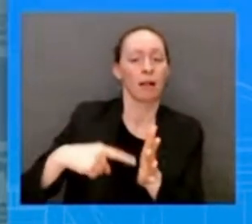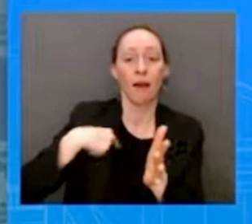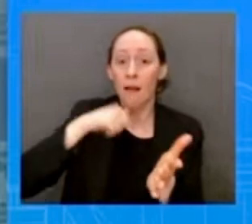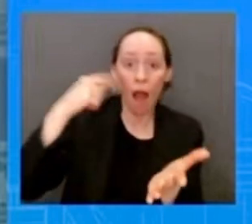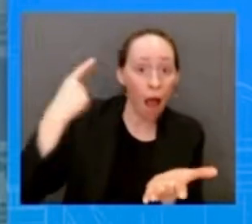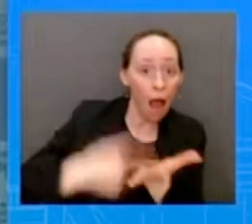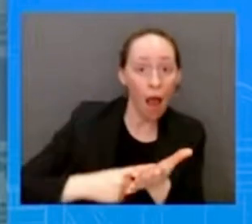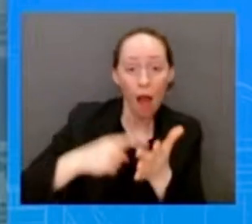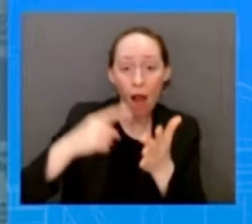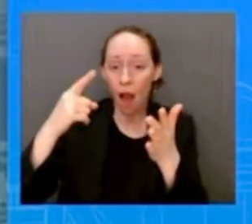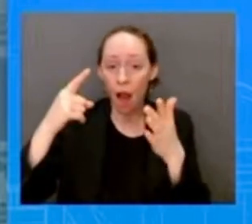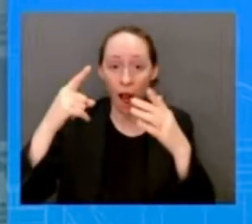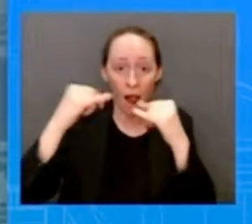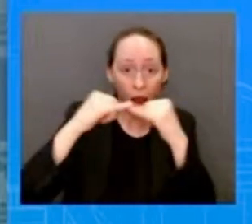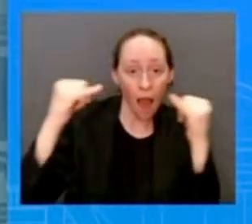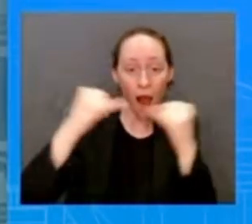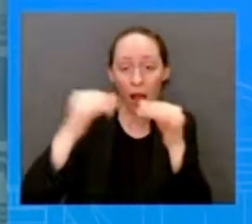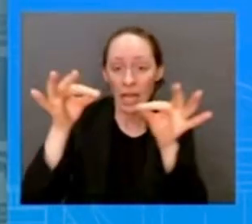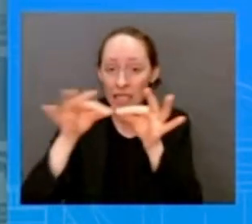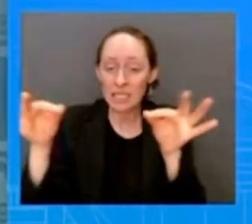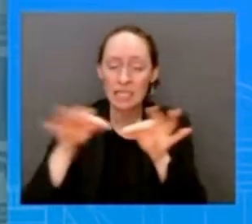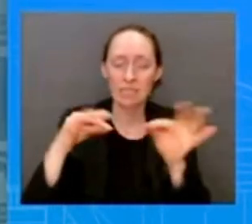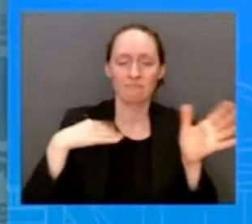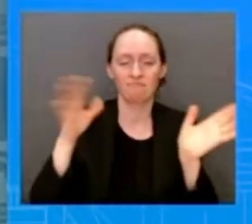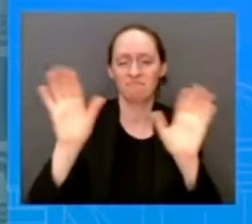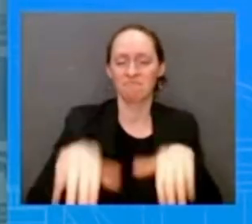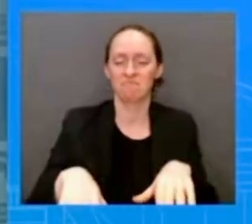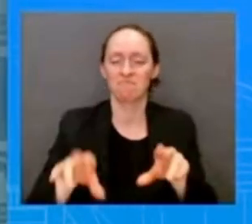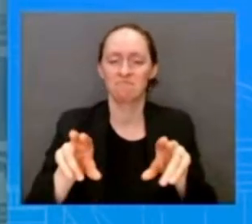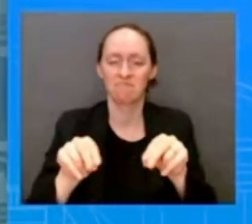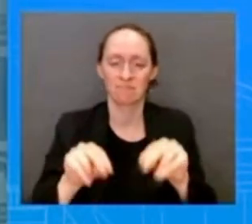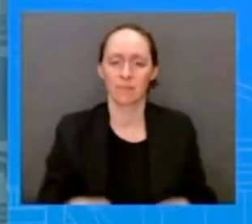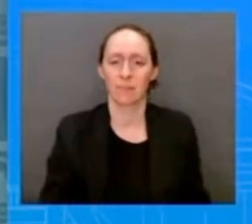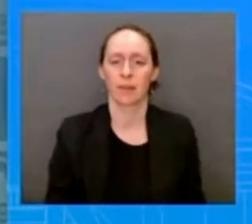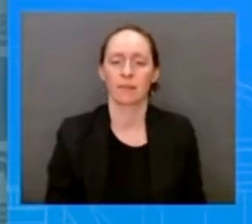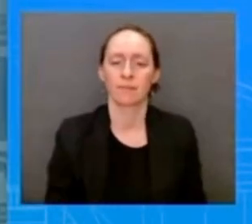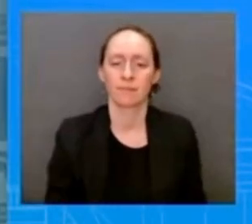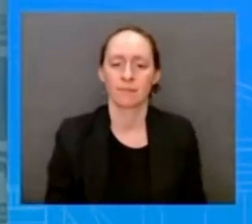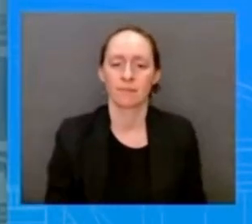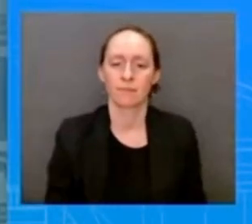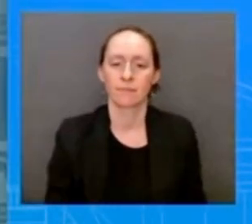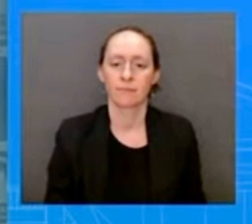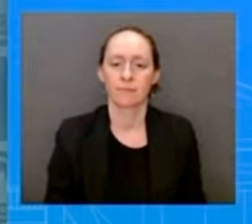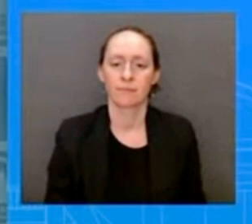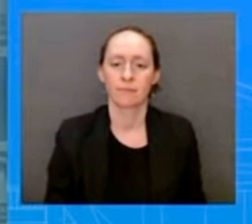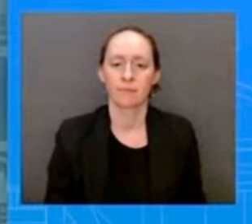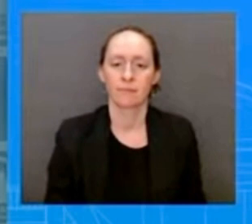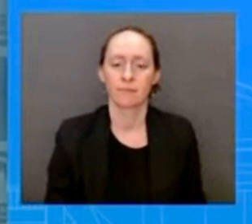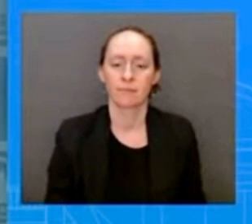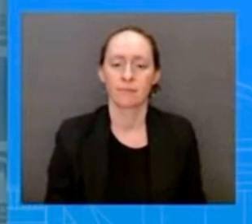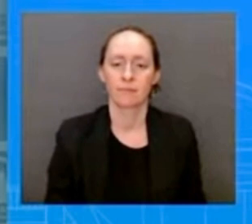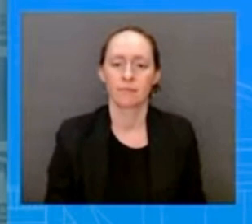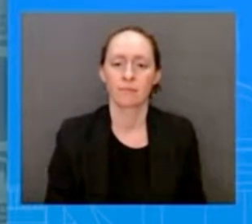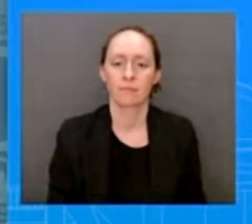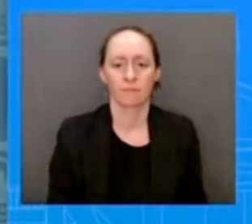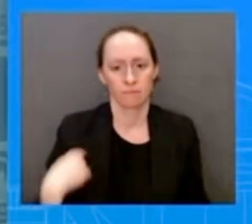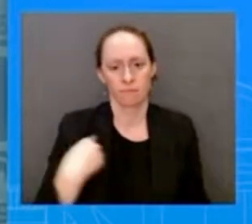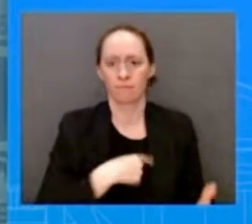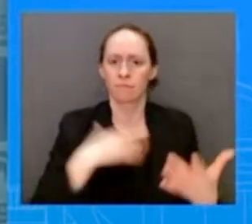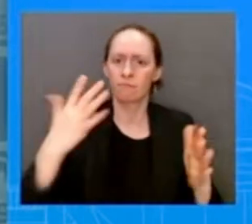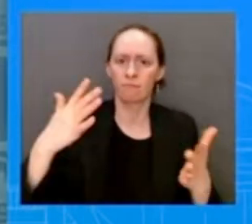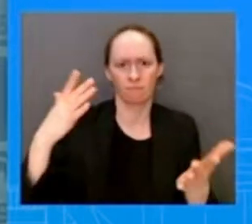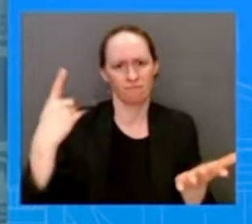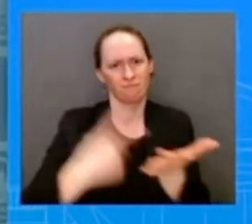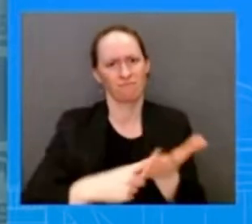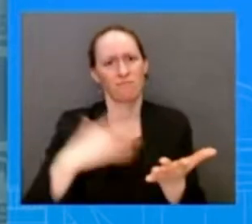go line by line on every piece of legislation. We tend to lift up things that make sense, things that that can be easily understandable for the American people.